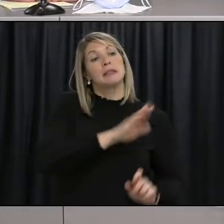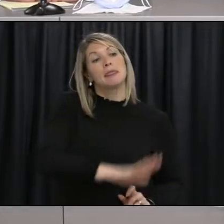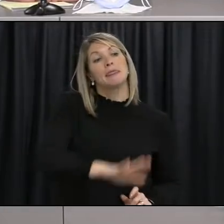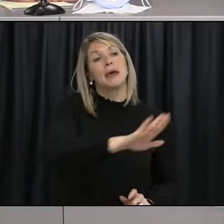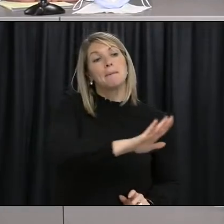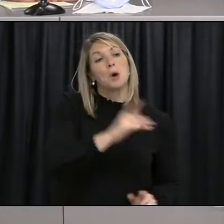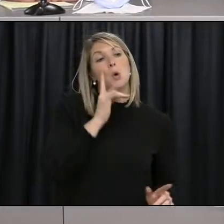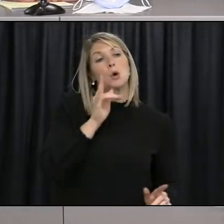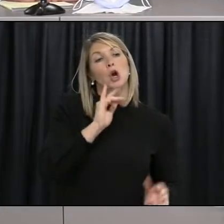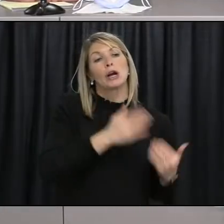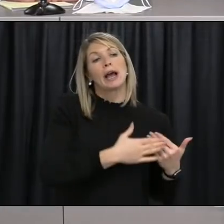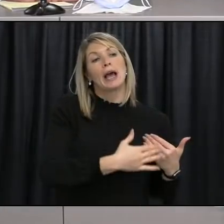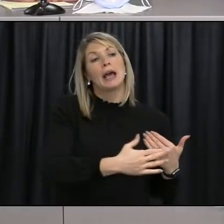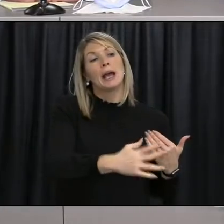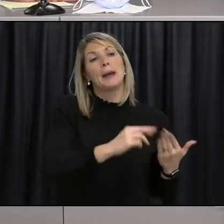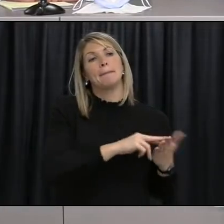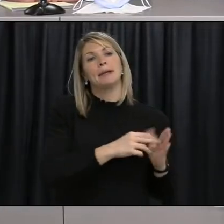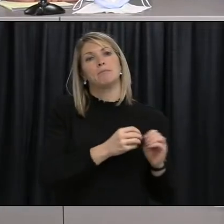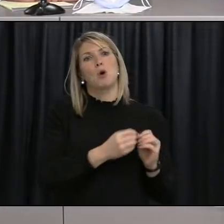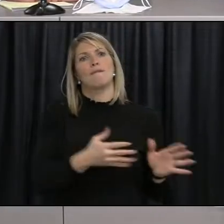getting a vaccine in circulation here in Canada?